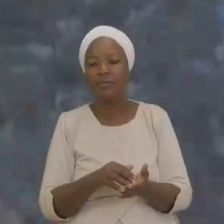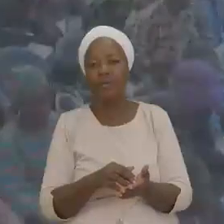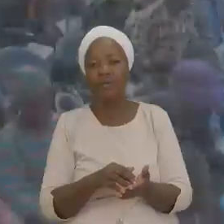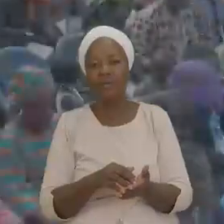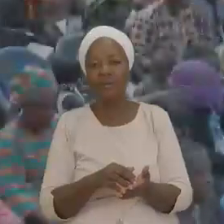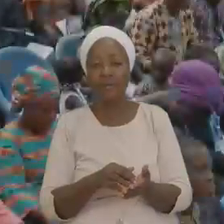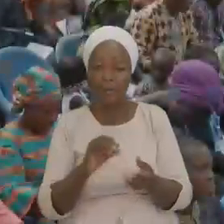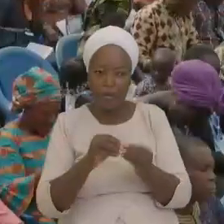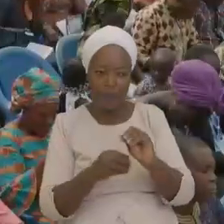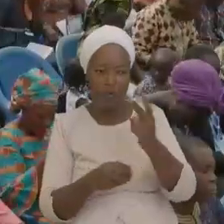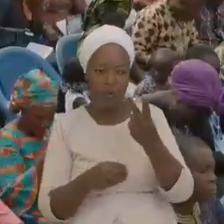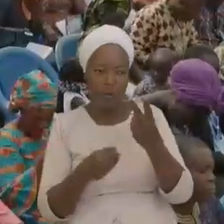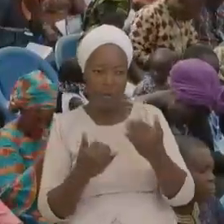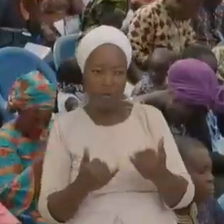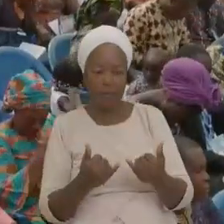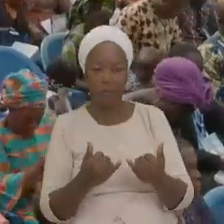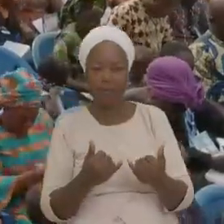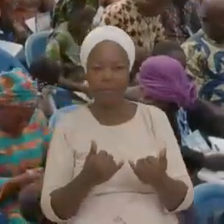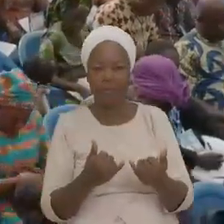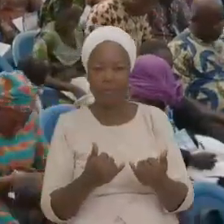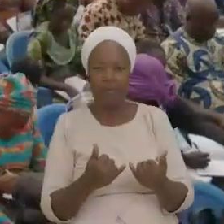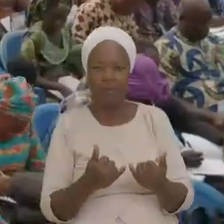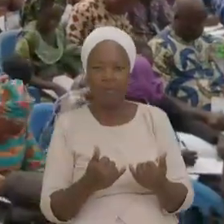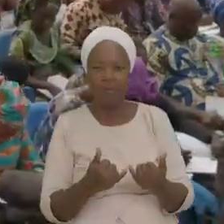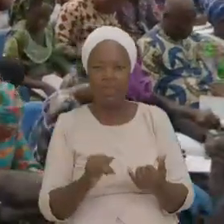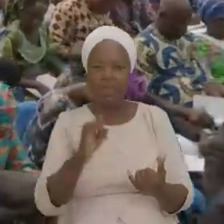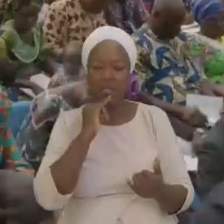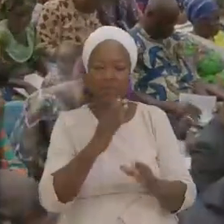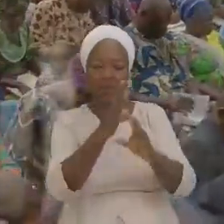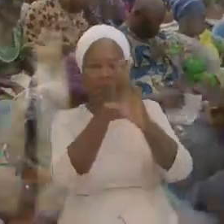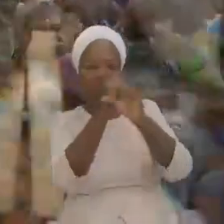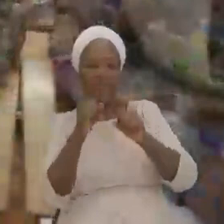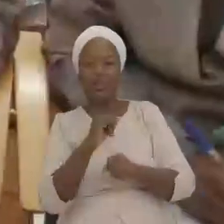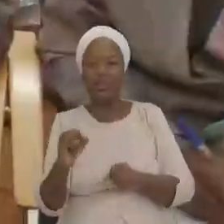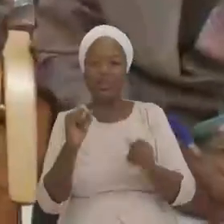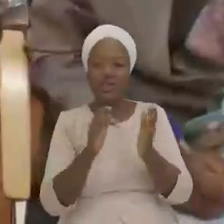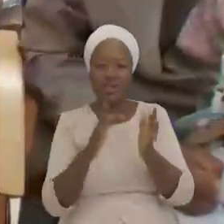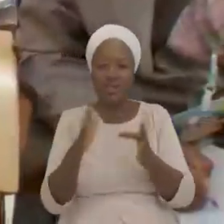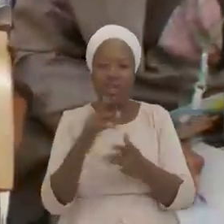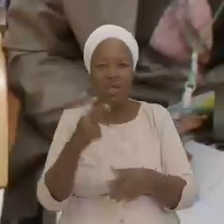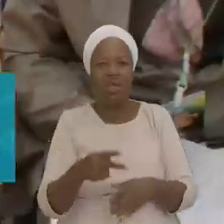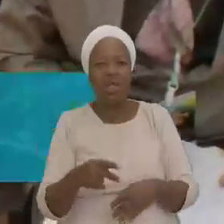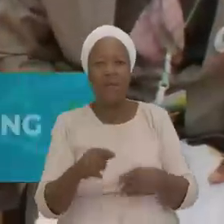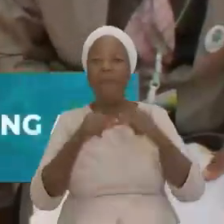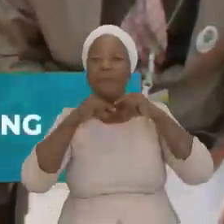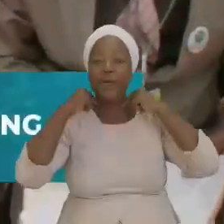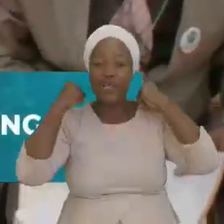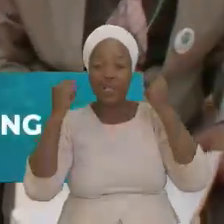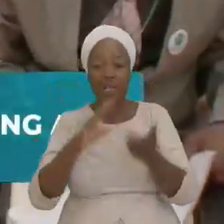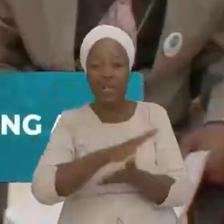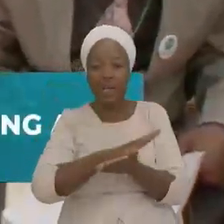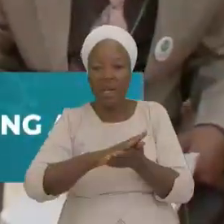Number two now is receiving Jesus the priest cleansing